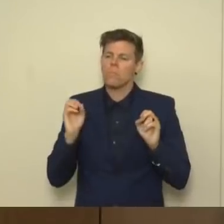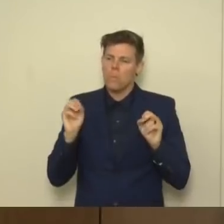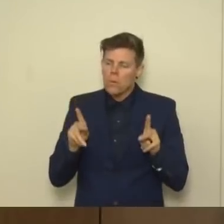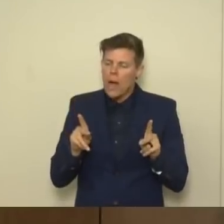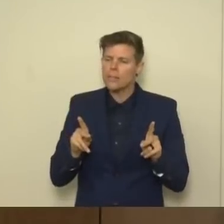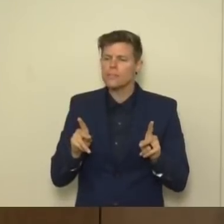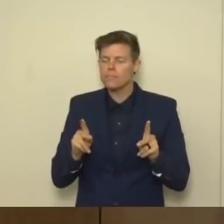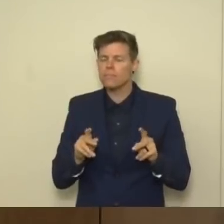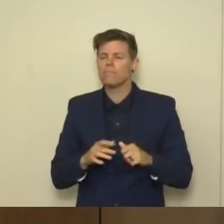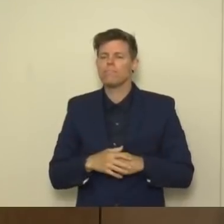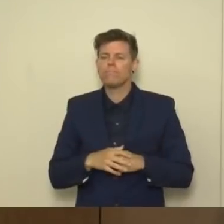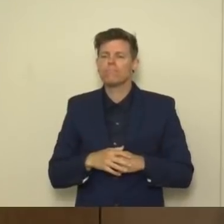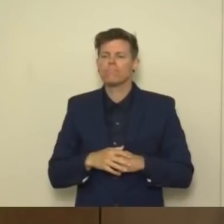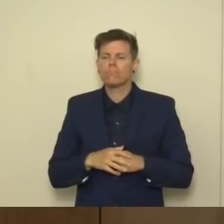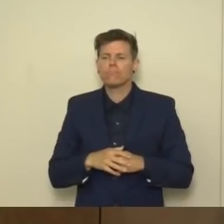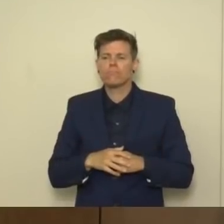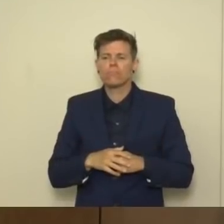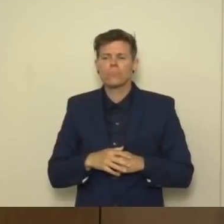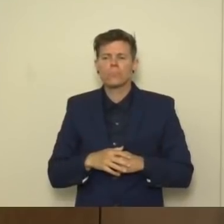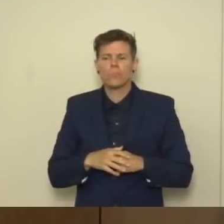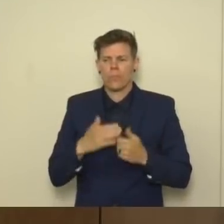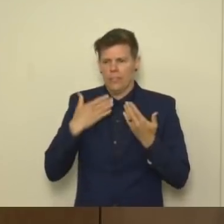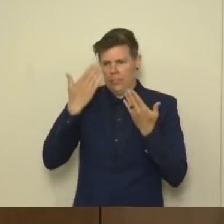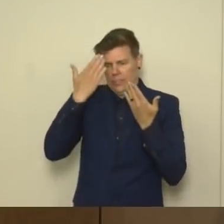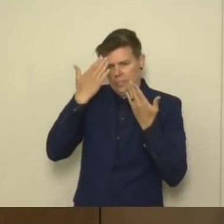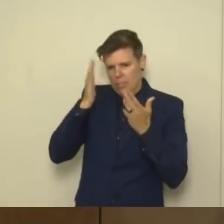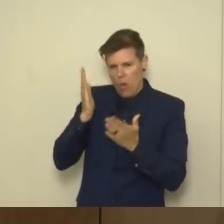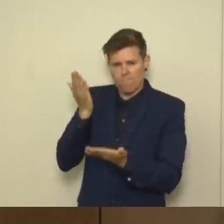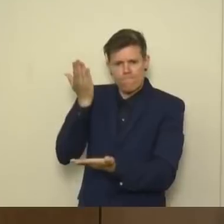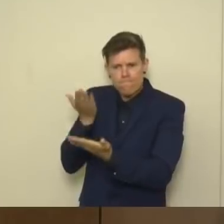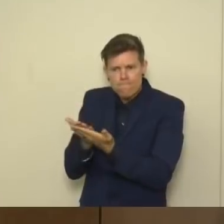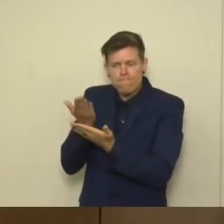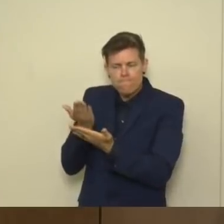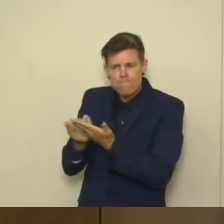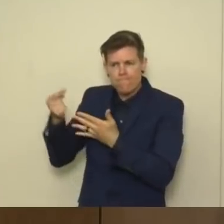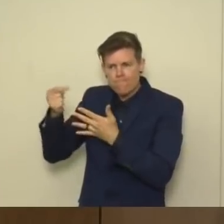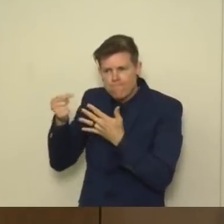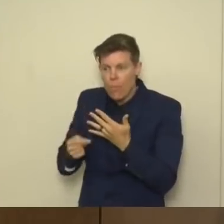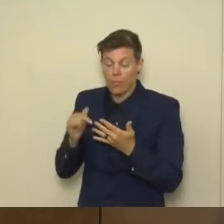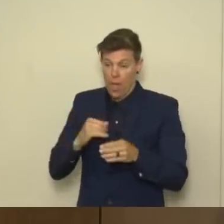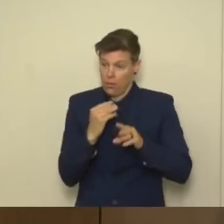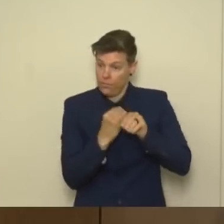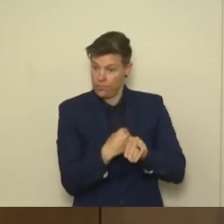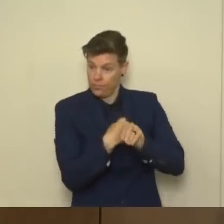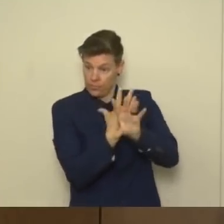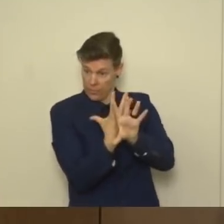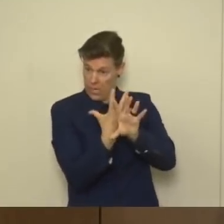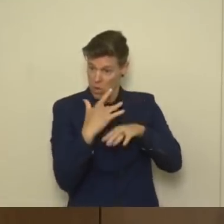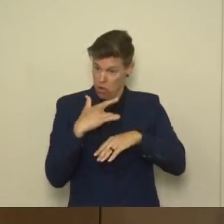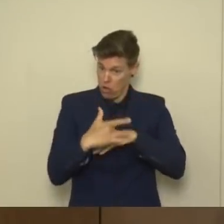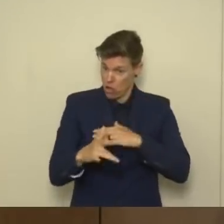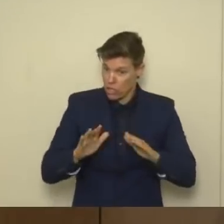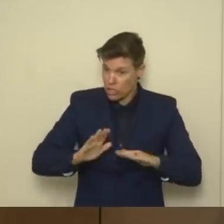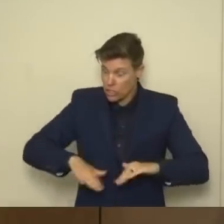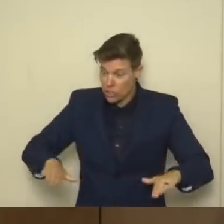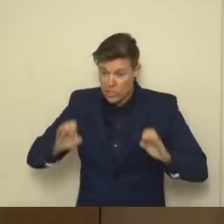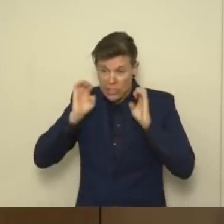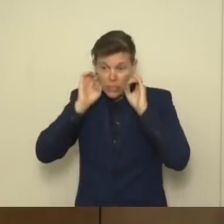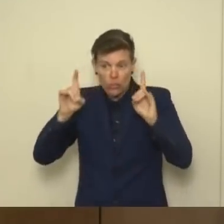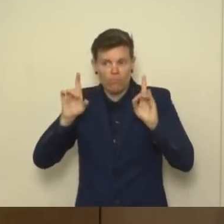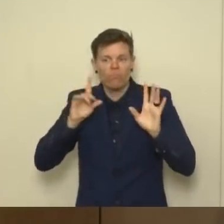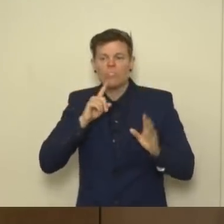don't know the evidence about how effective online learning is for early childhood education. And I'm going